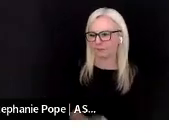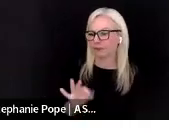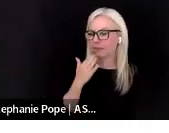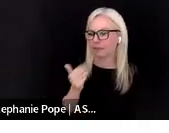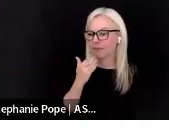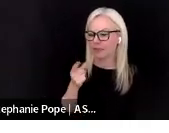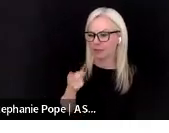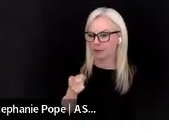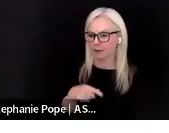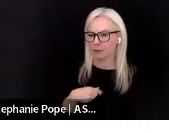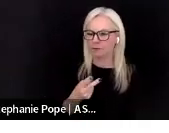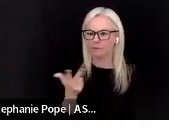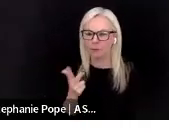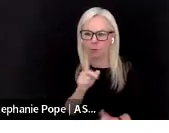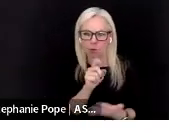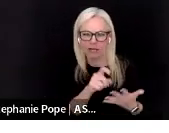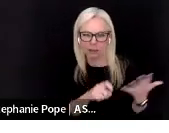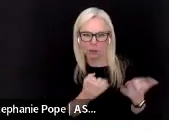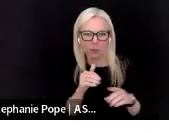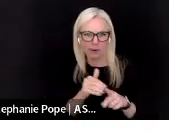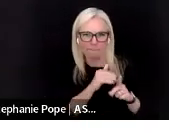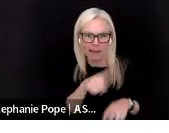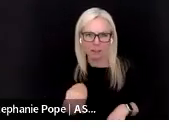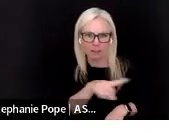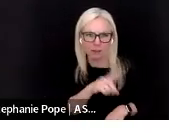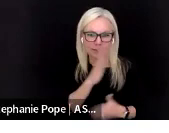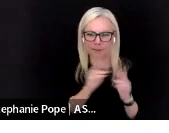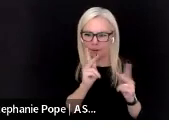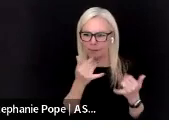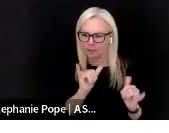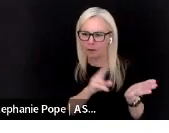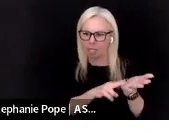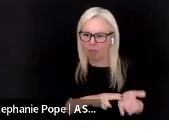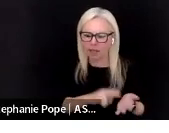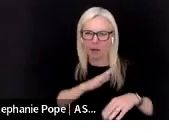you. I have a couple of questions, and I want to remind, because I guess some people are still logging on,